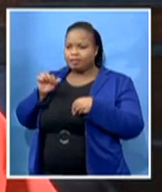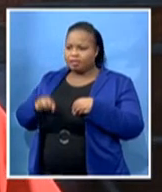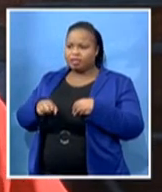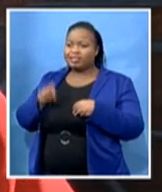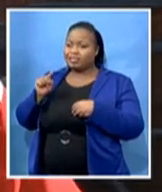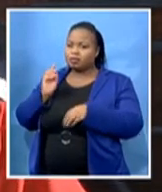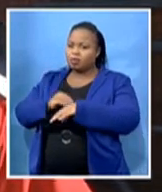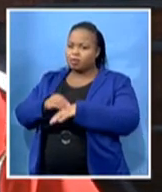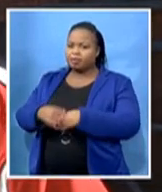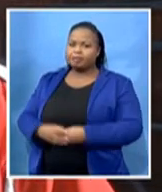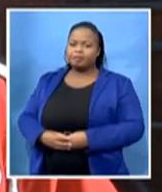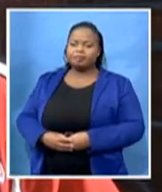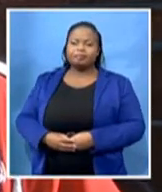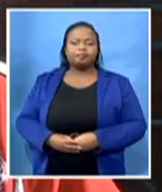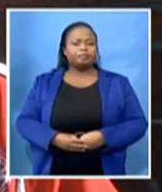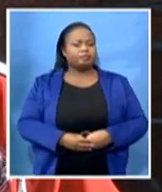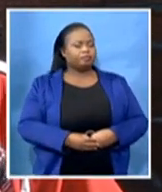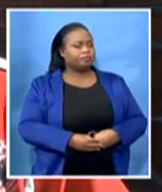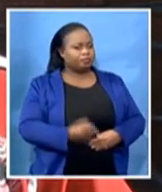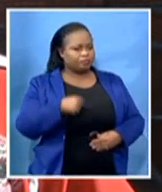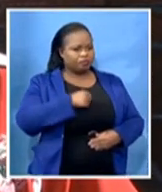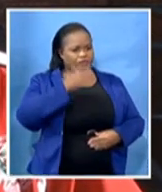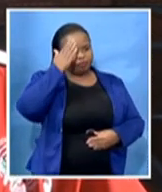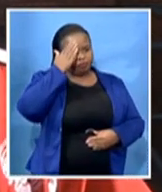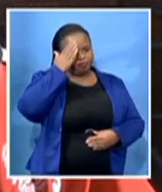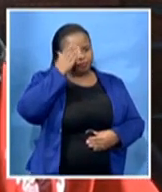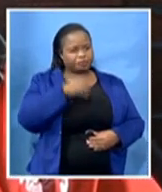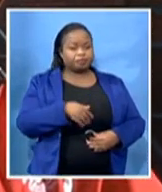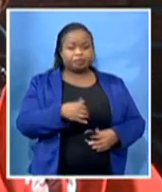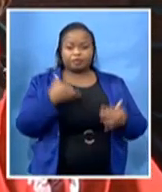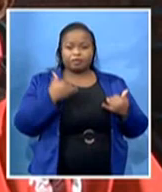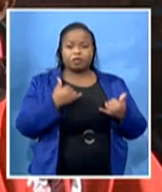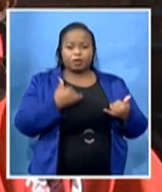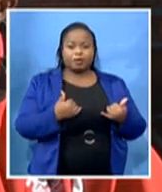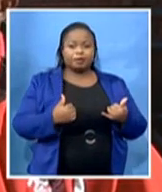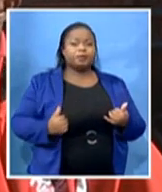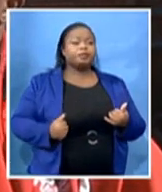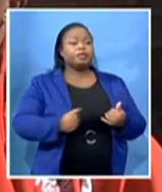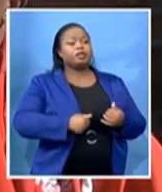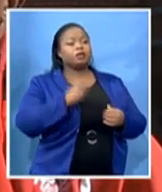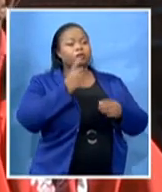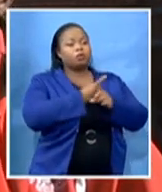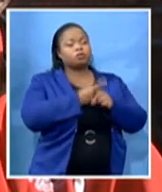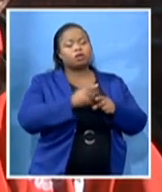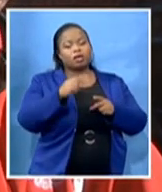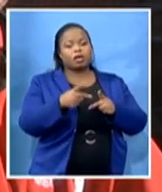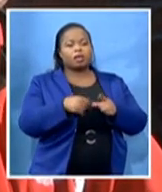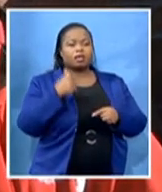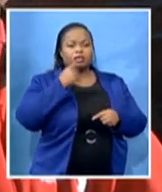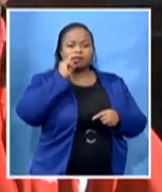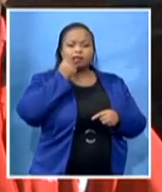that only for now, actually, there will be others who will be tested and others will be tested later. What is